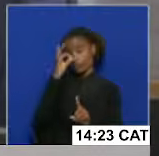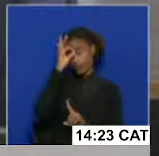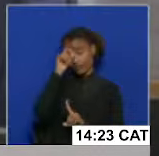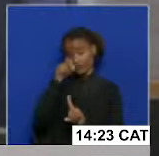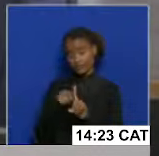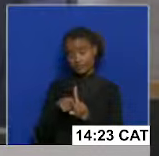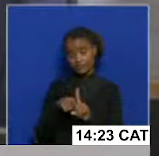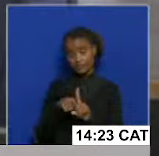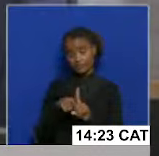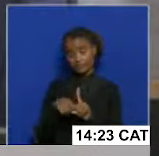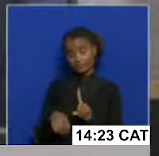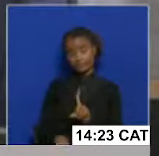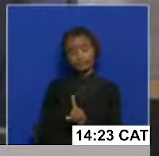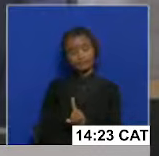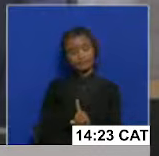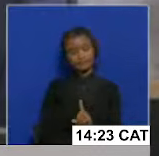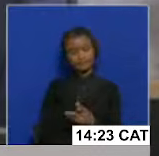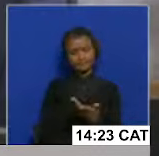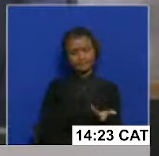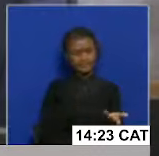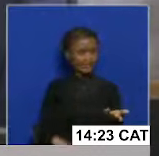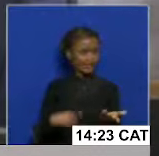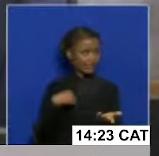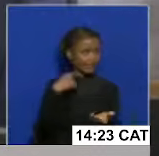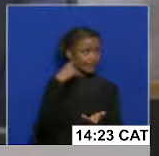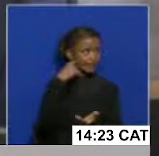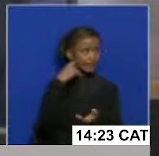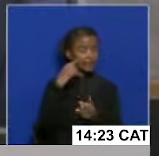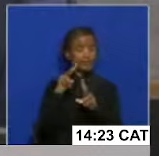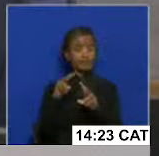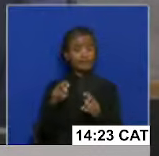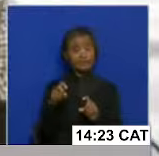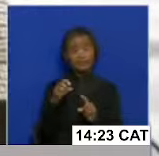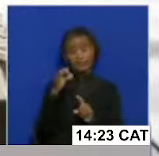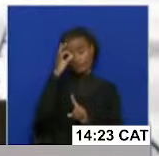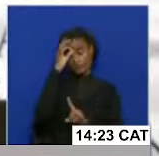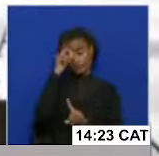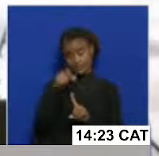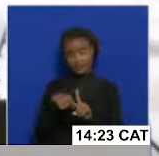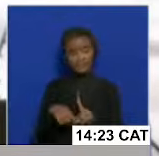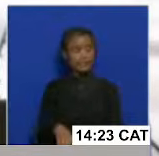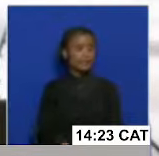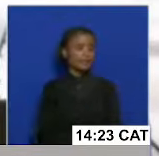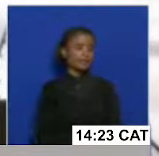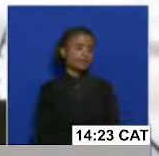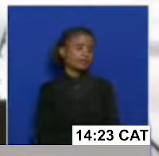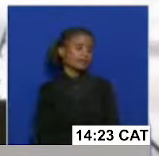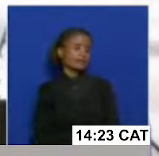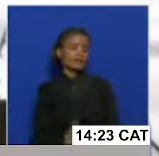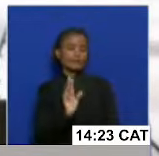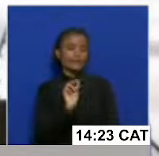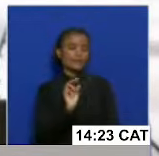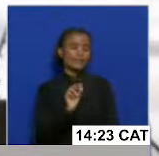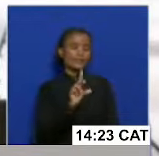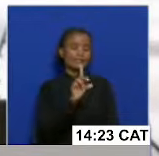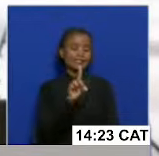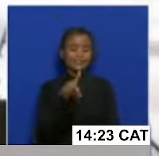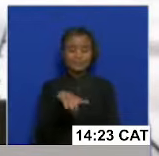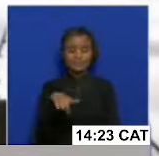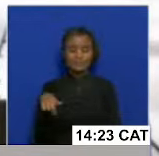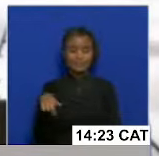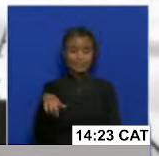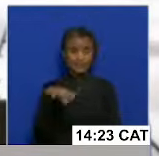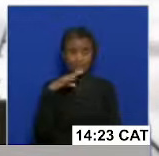It should be the investigating officer. No, DPP is not the investigating officer. It's the public